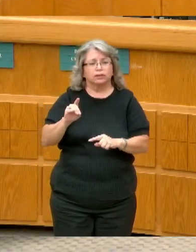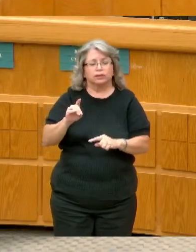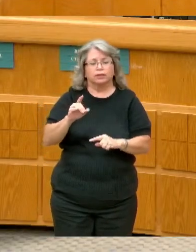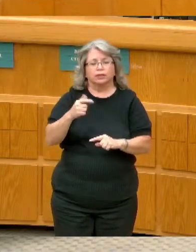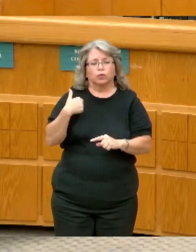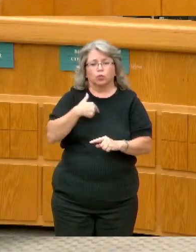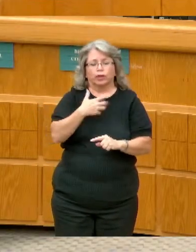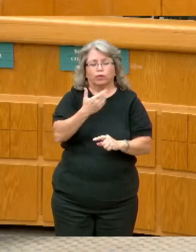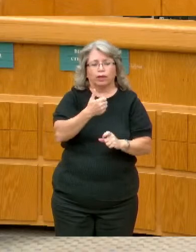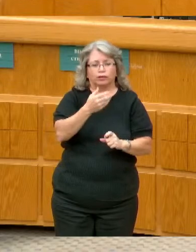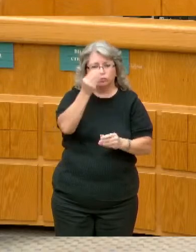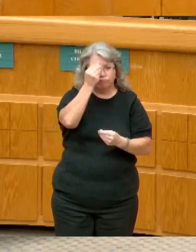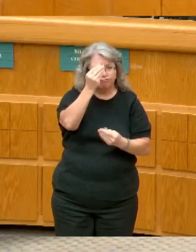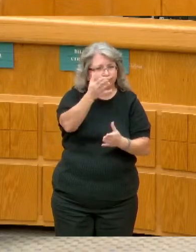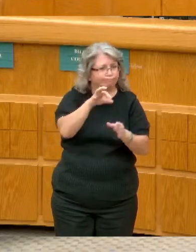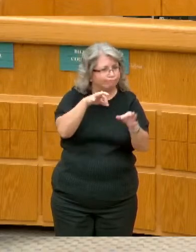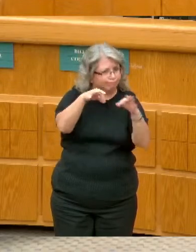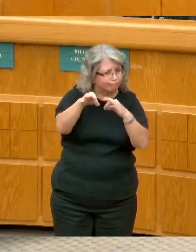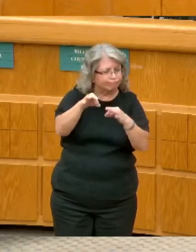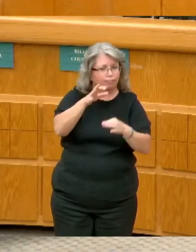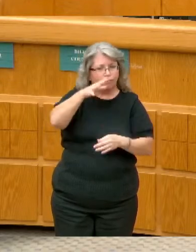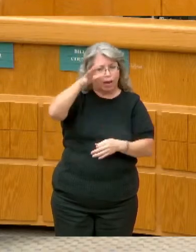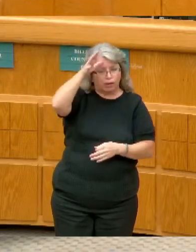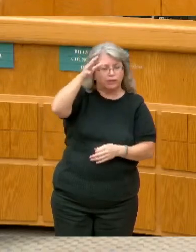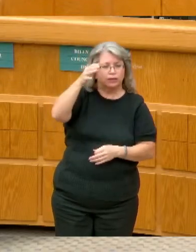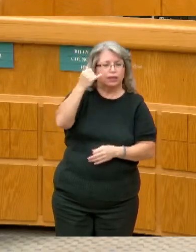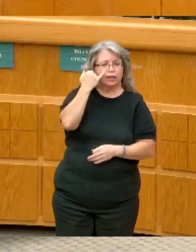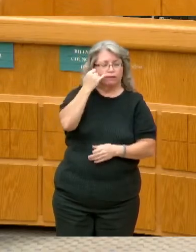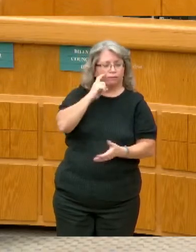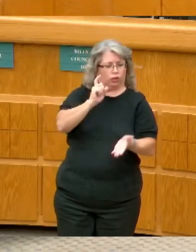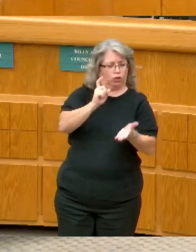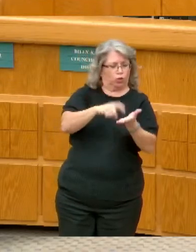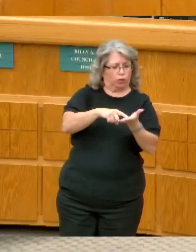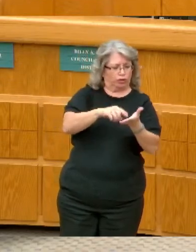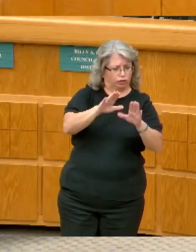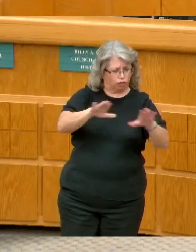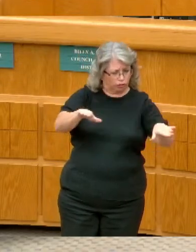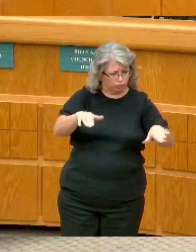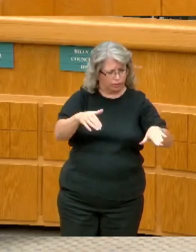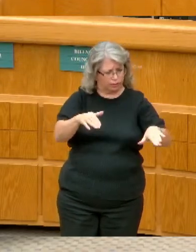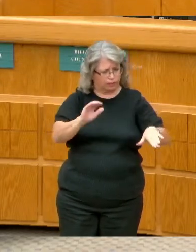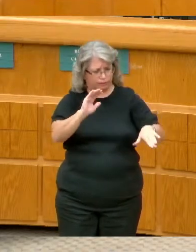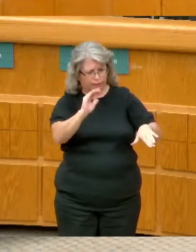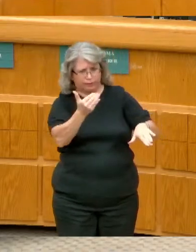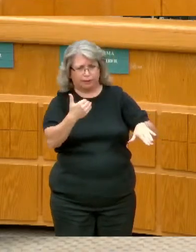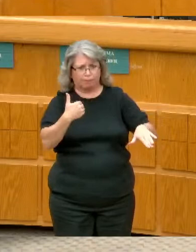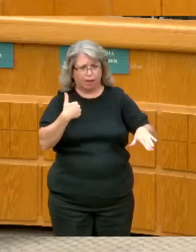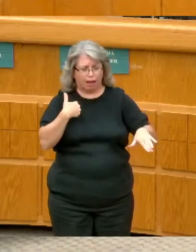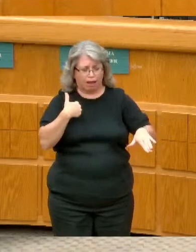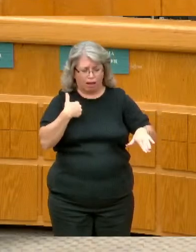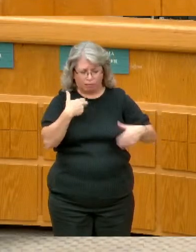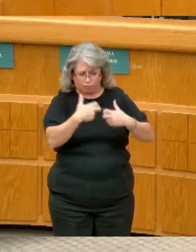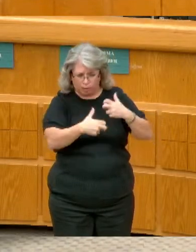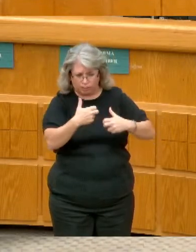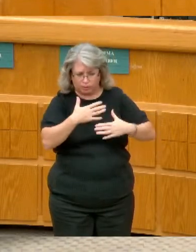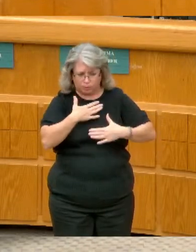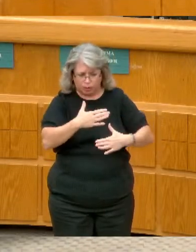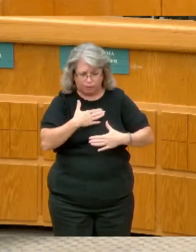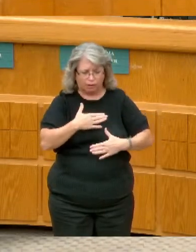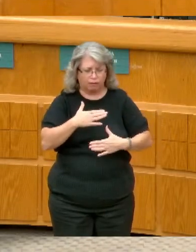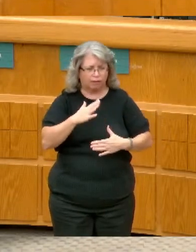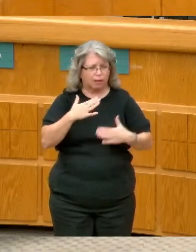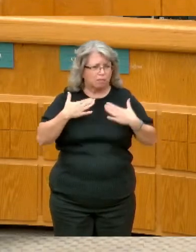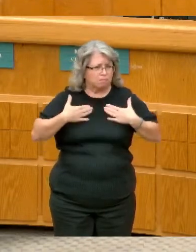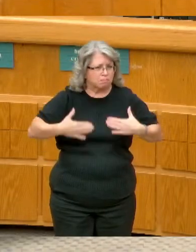remind parents, if you see your children are having trouble breathing, if they're having dehydration,